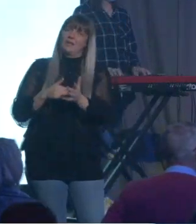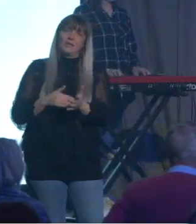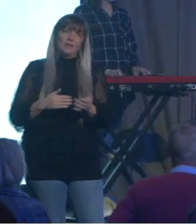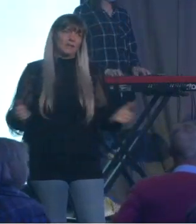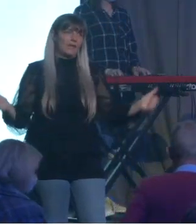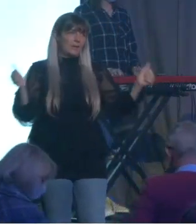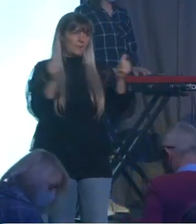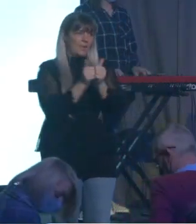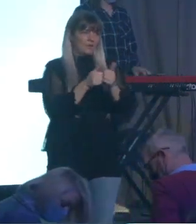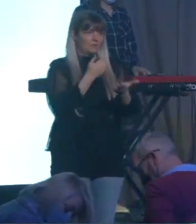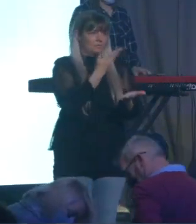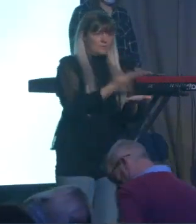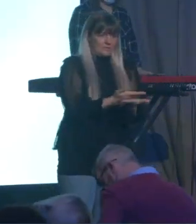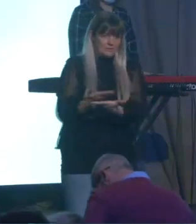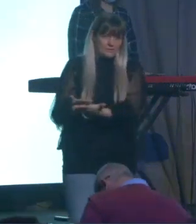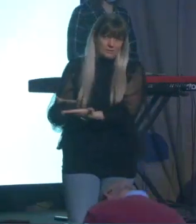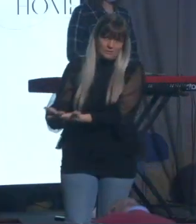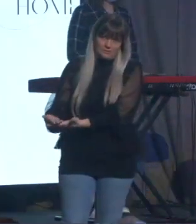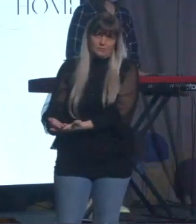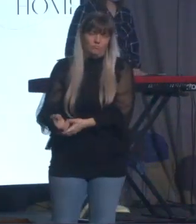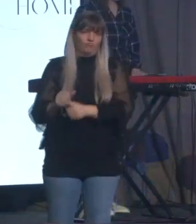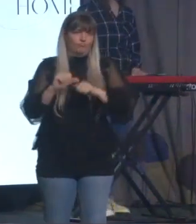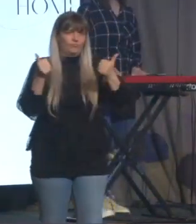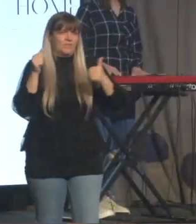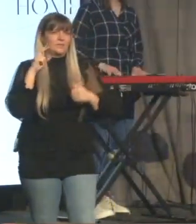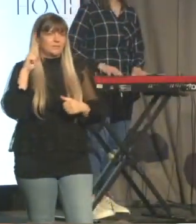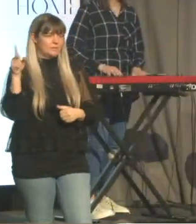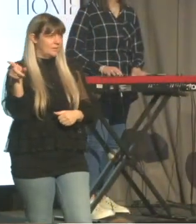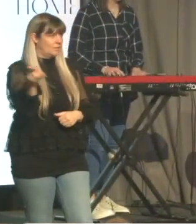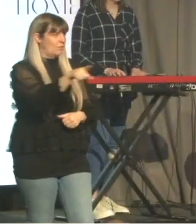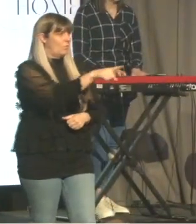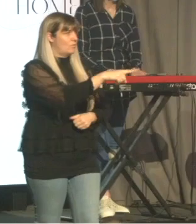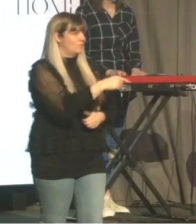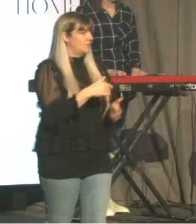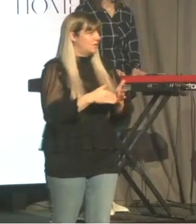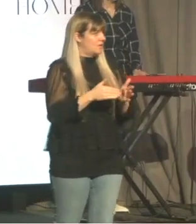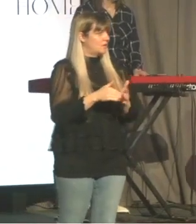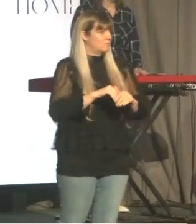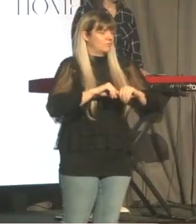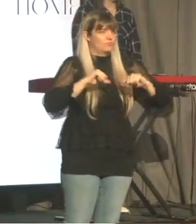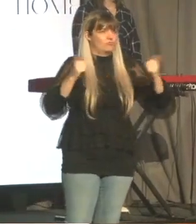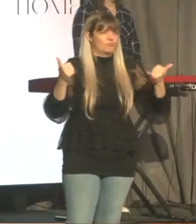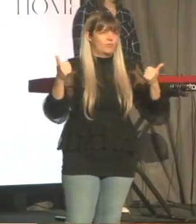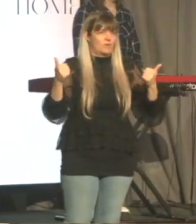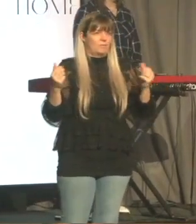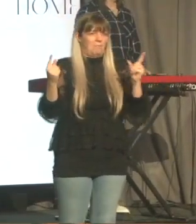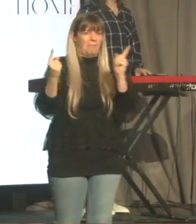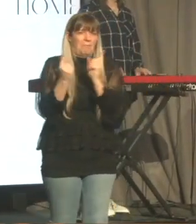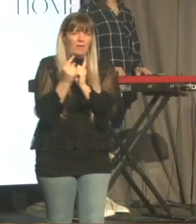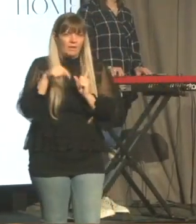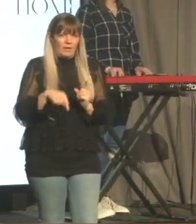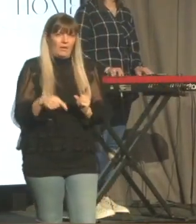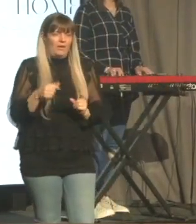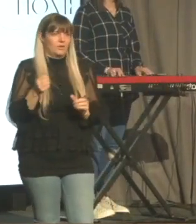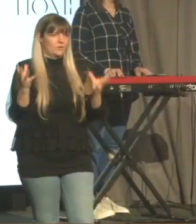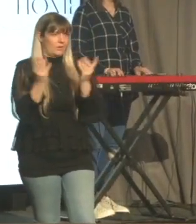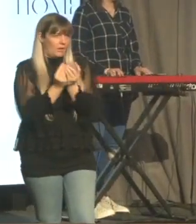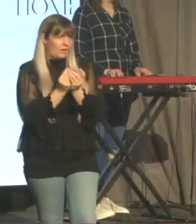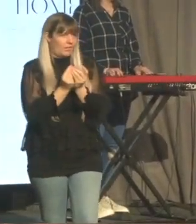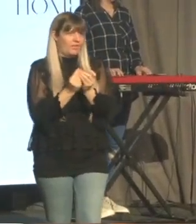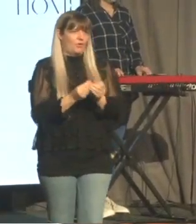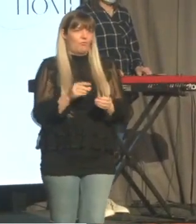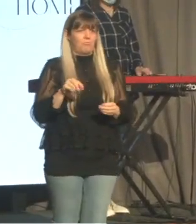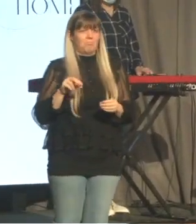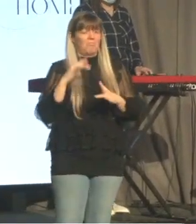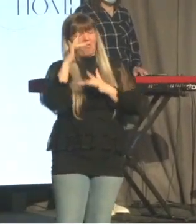amen. You can have a seat. It's so good to see you all. And today I say it's great to be meeting in person again and not seeing your virtual self, as